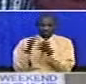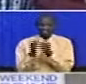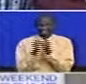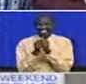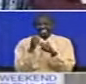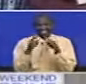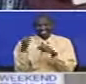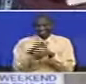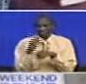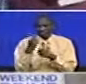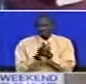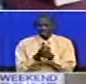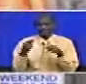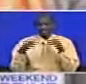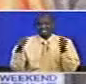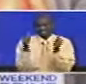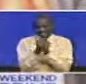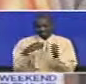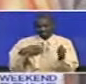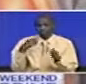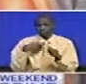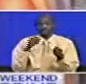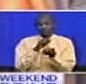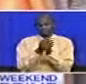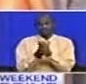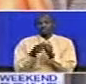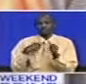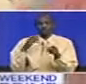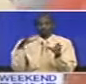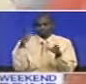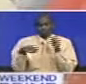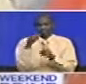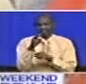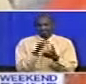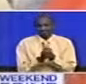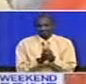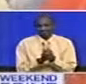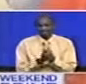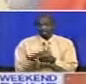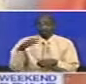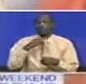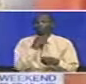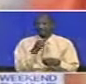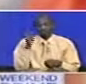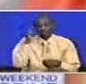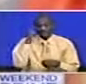opposing sides are 10 candidates all seeking to replace Bichagi in the coveted seat. We want to